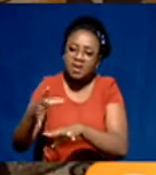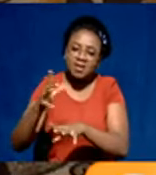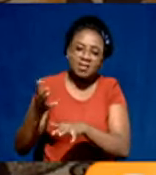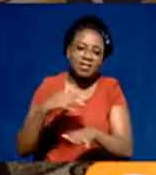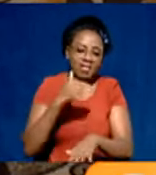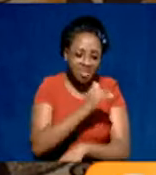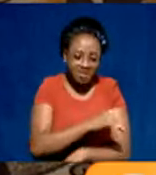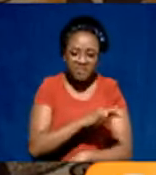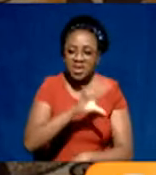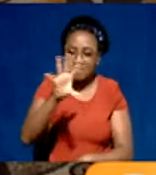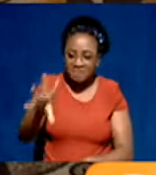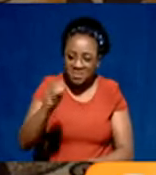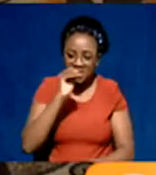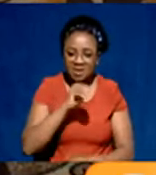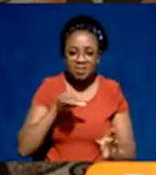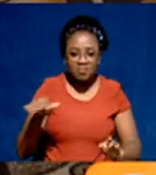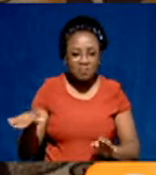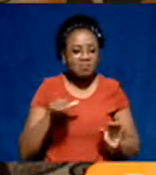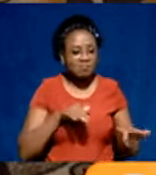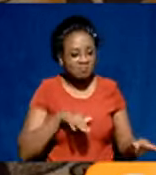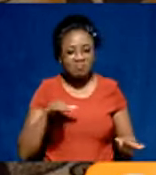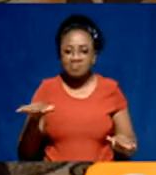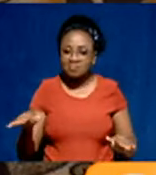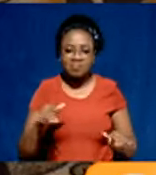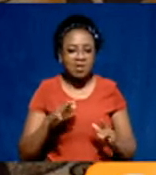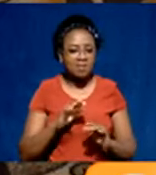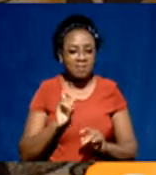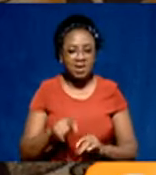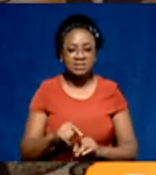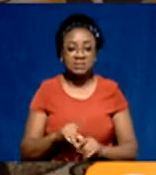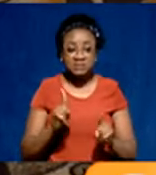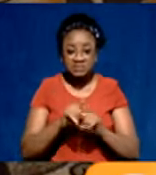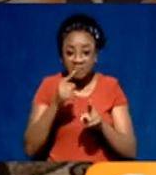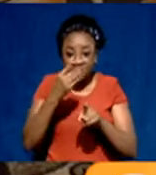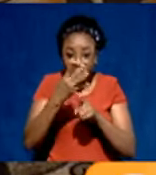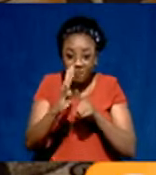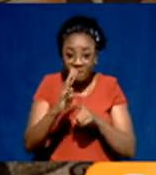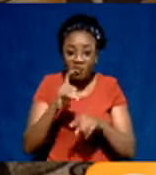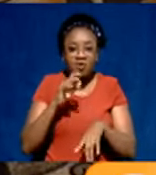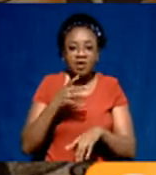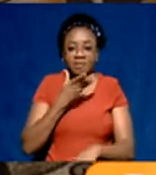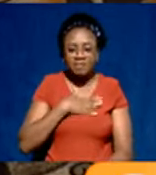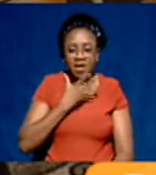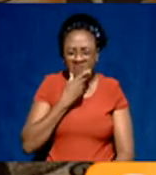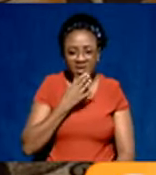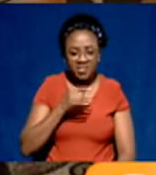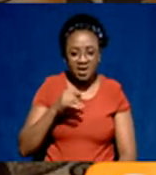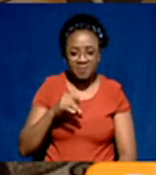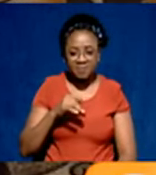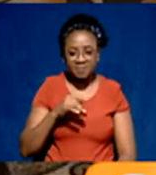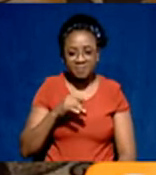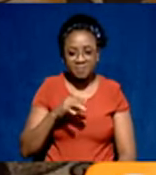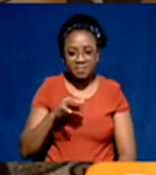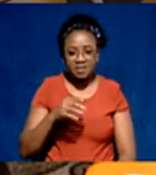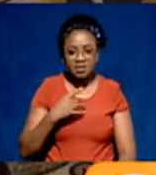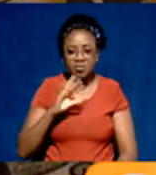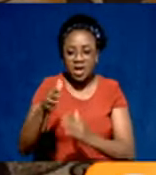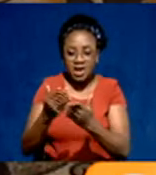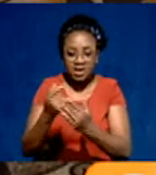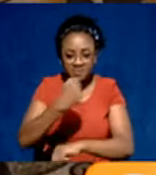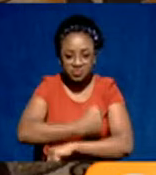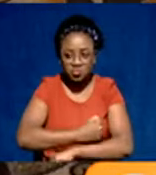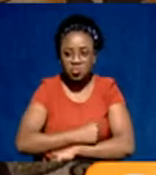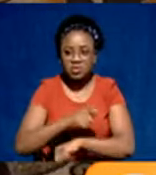last year nikiwa form four, alikuwa ananichukua hapo hivi 5, tunafika shuleni 5:30